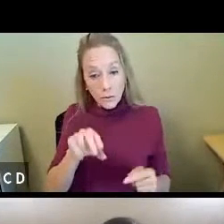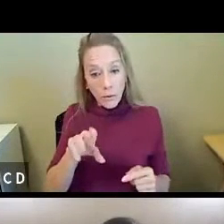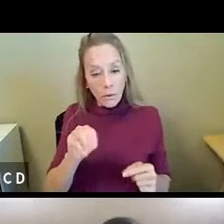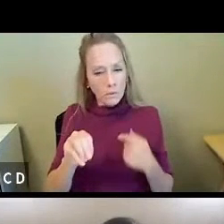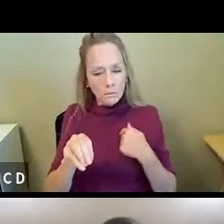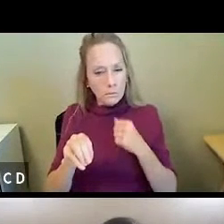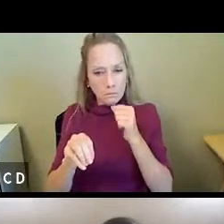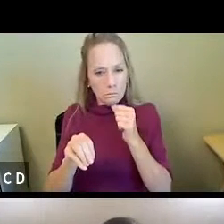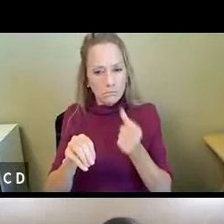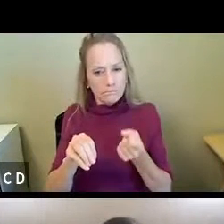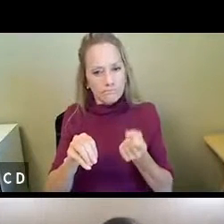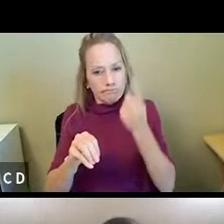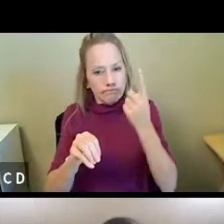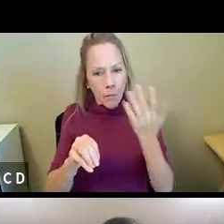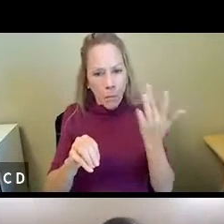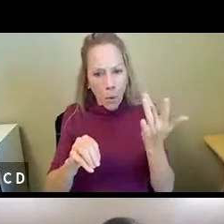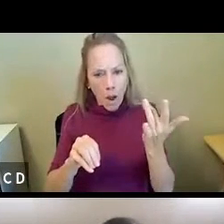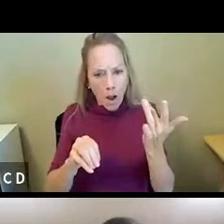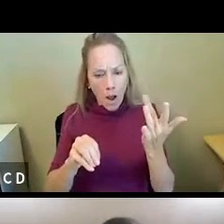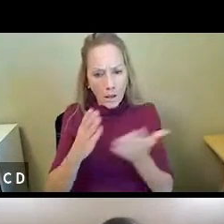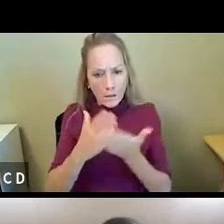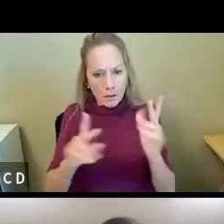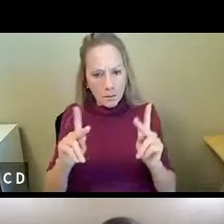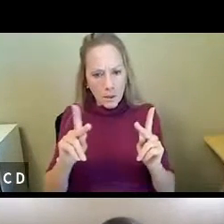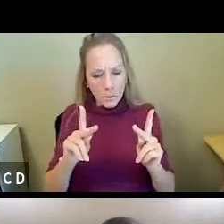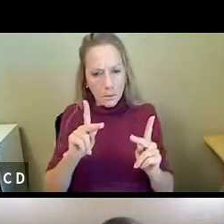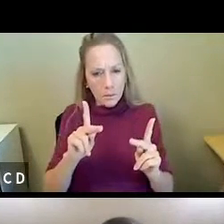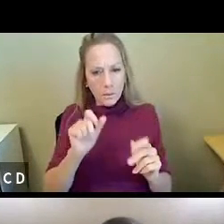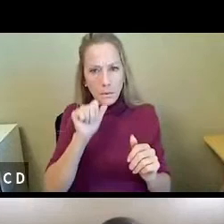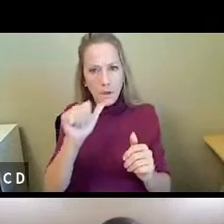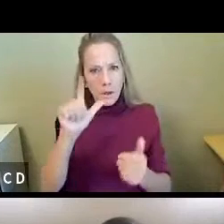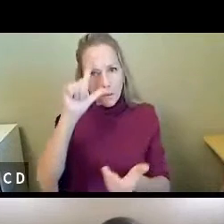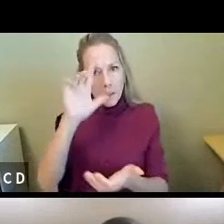understand why there's disbelief.